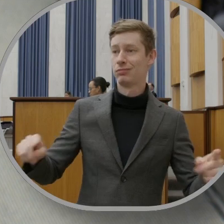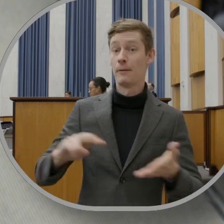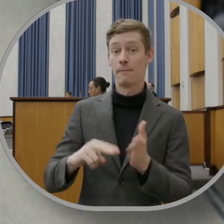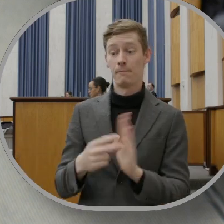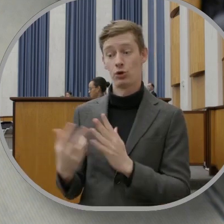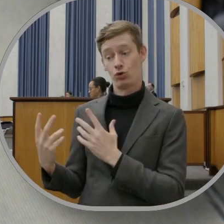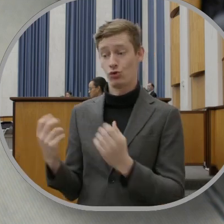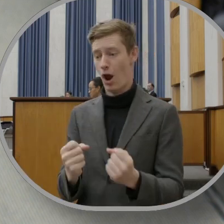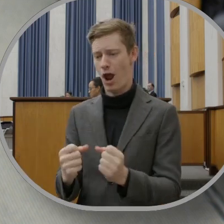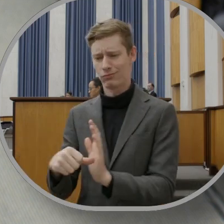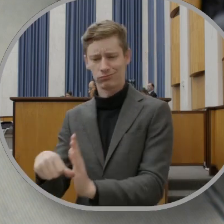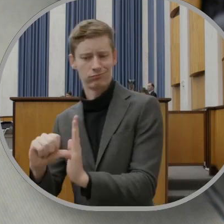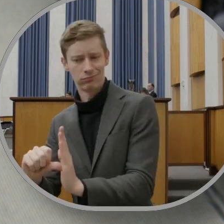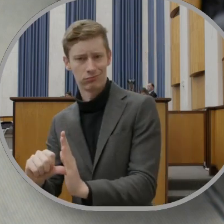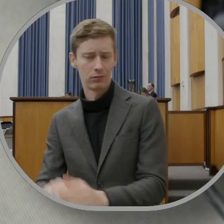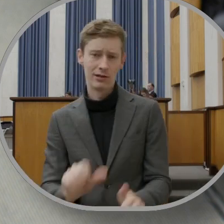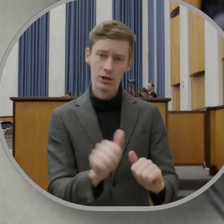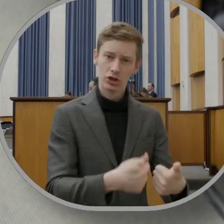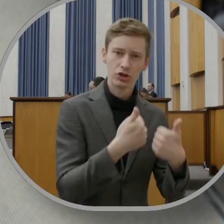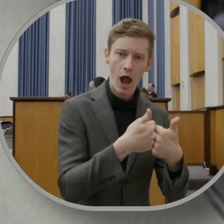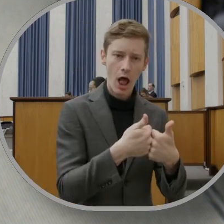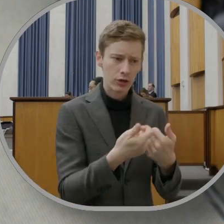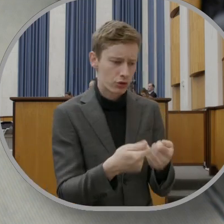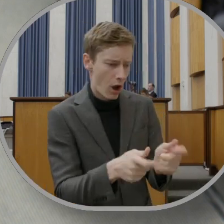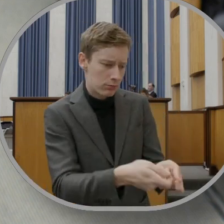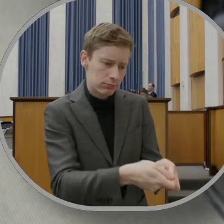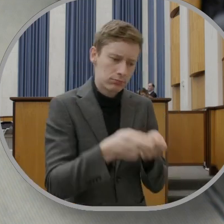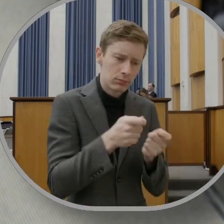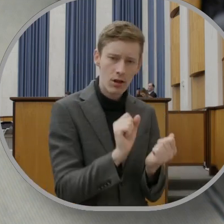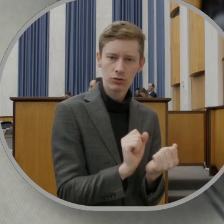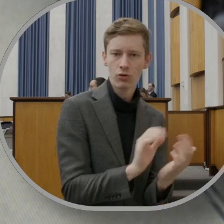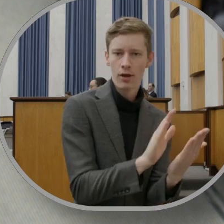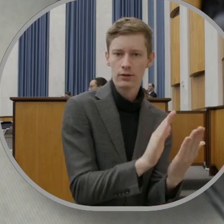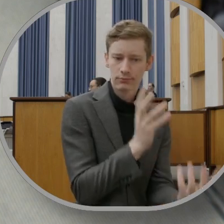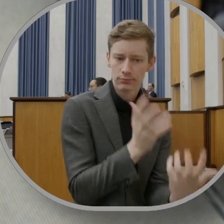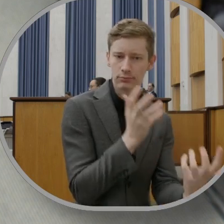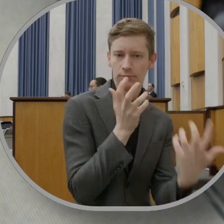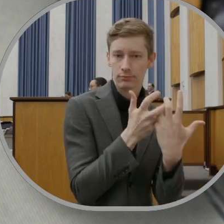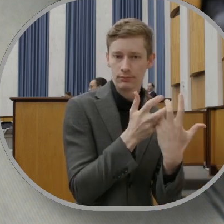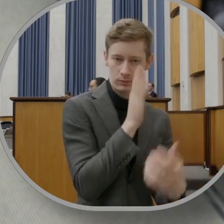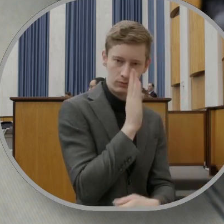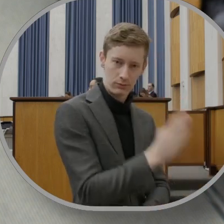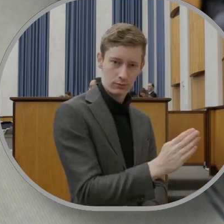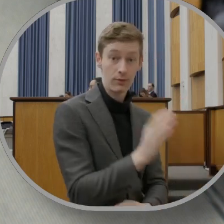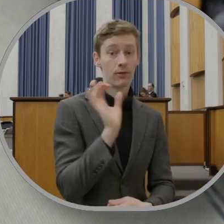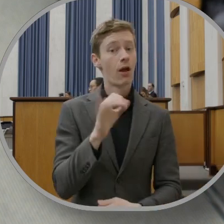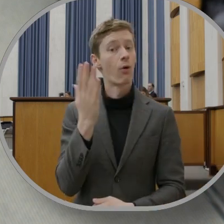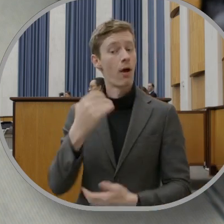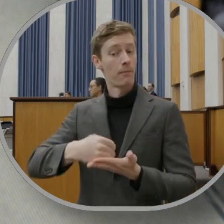and help address those challenges in a more direct and tailored way. That is why this budget includes